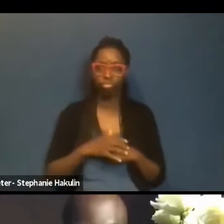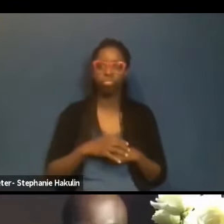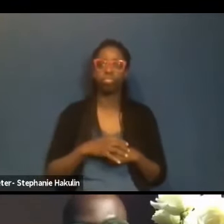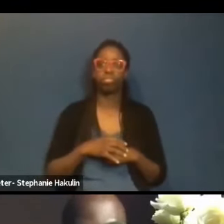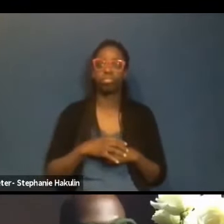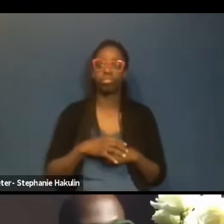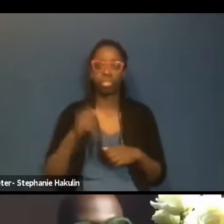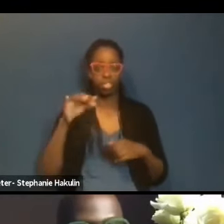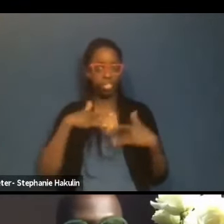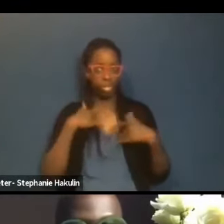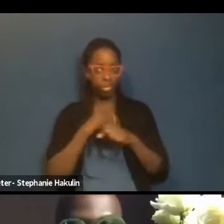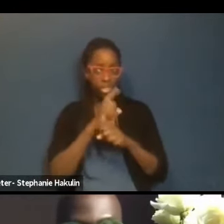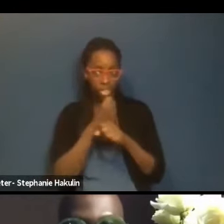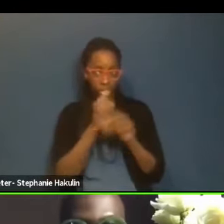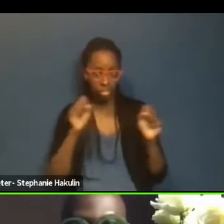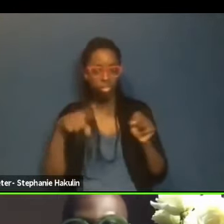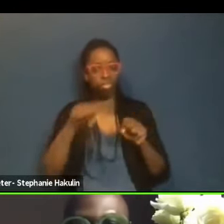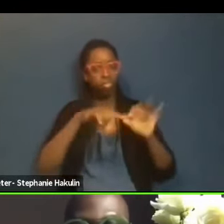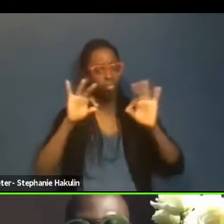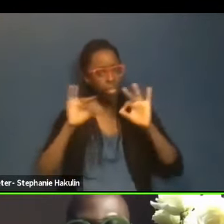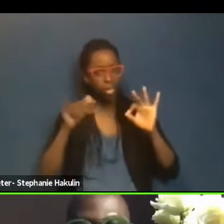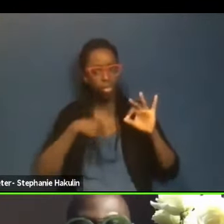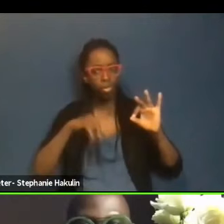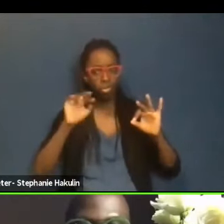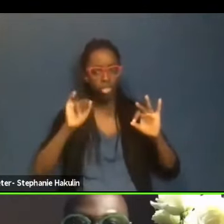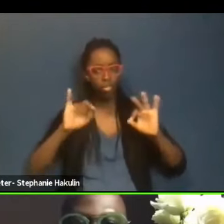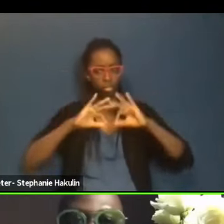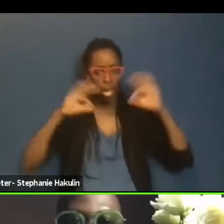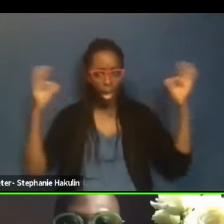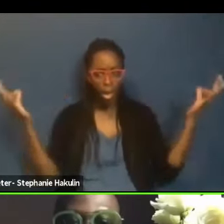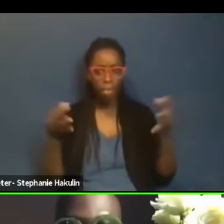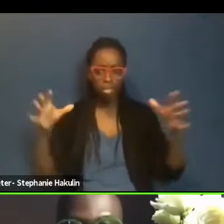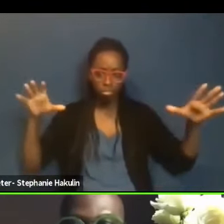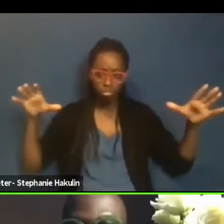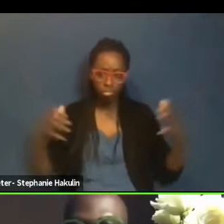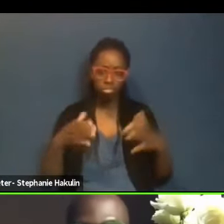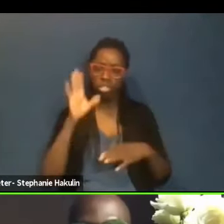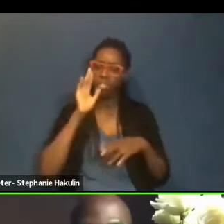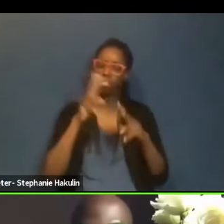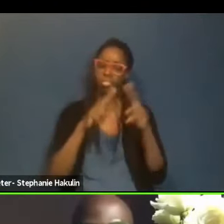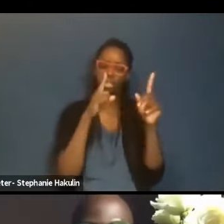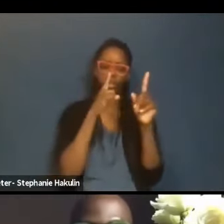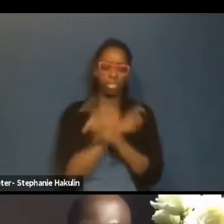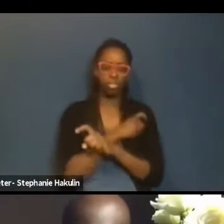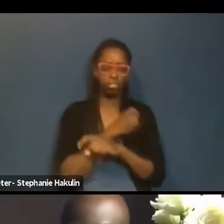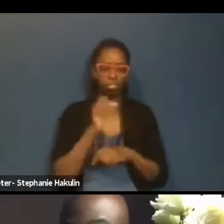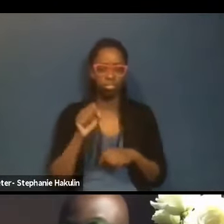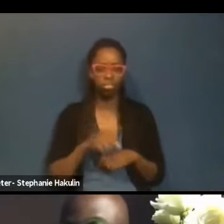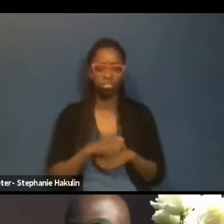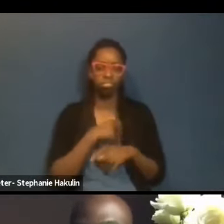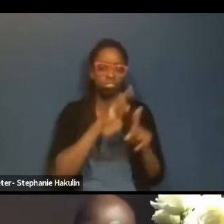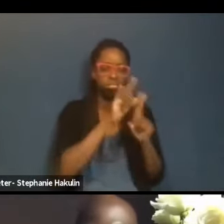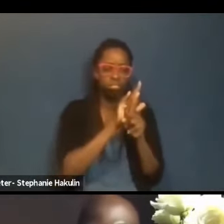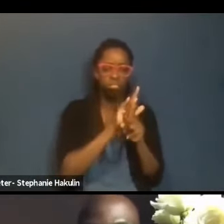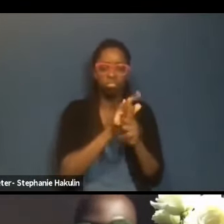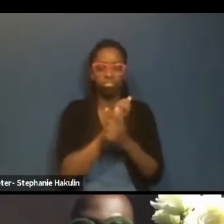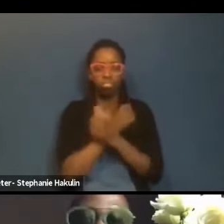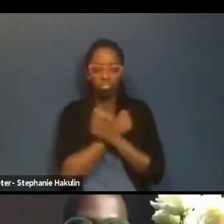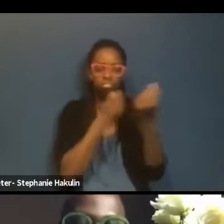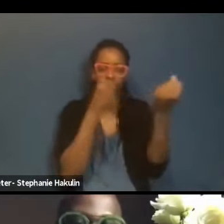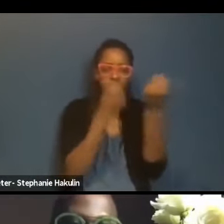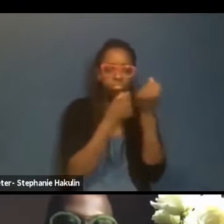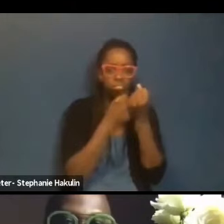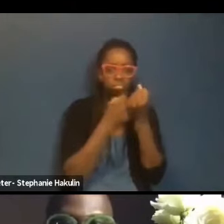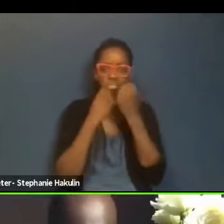family, which means it's complicated, but we love and hold each other as such. Thank you, poet. Go